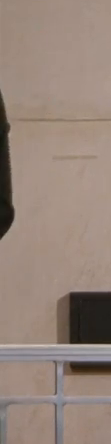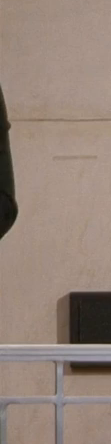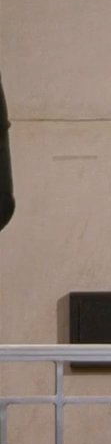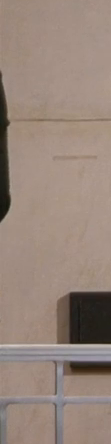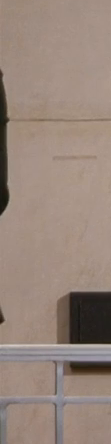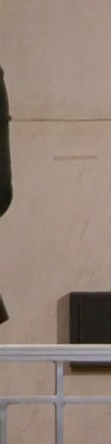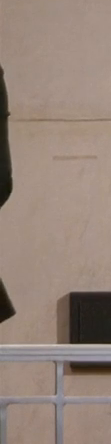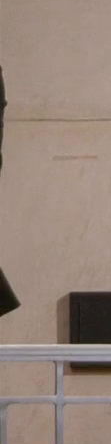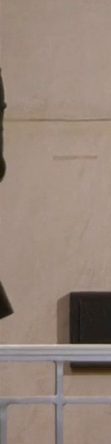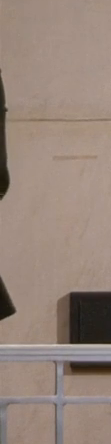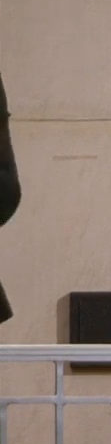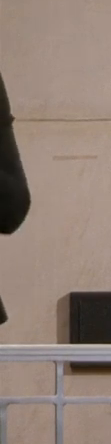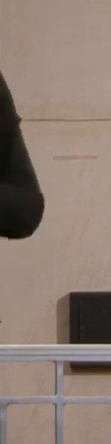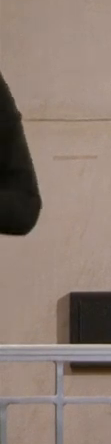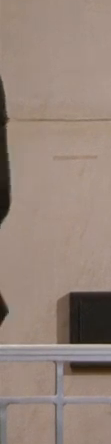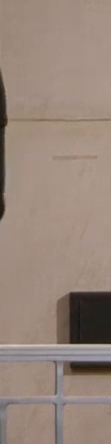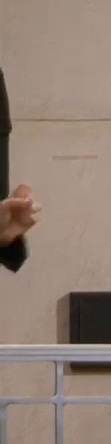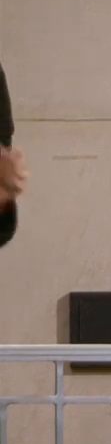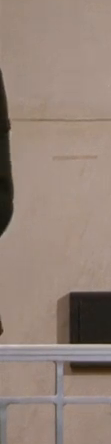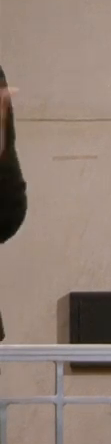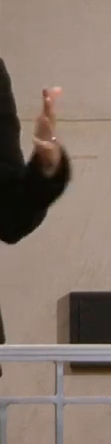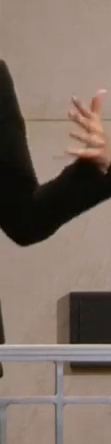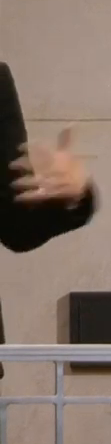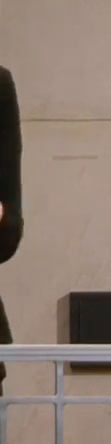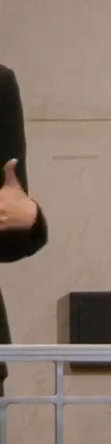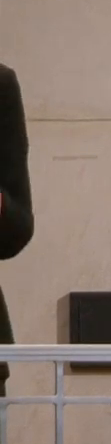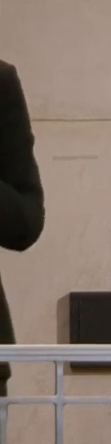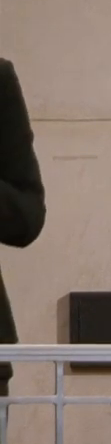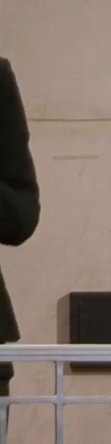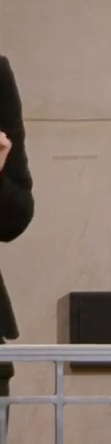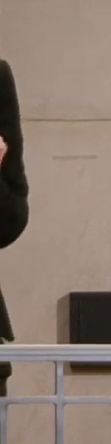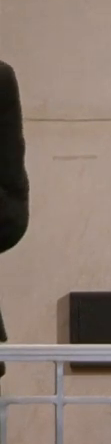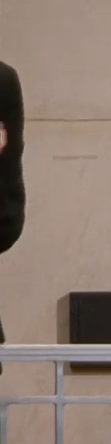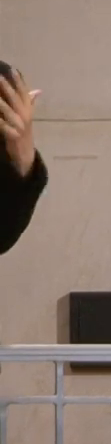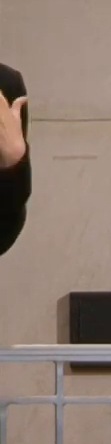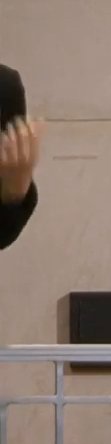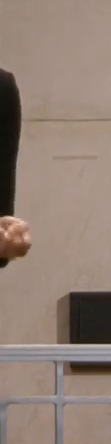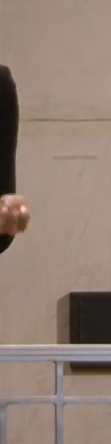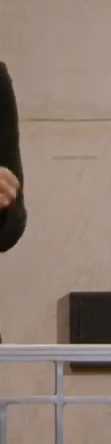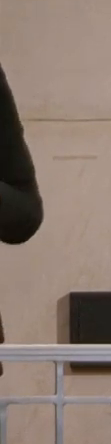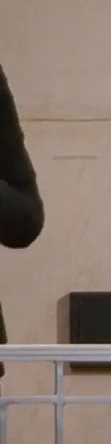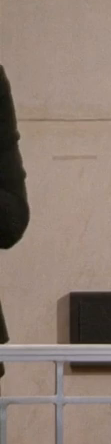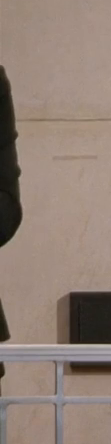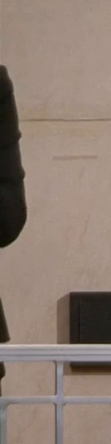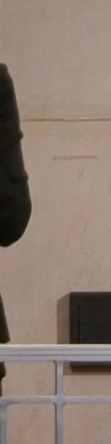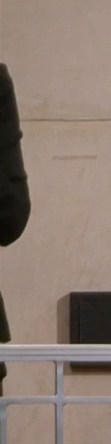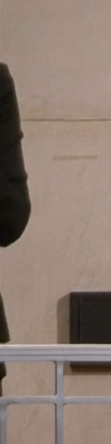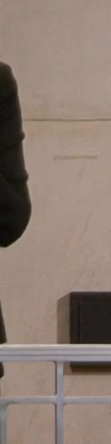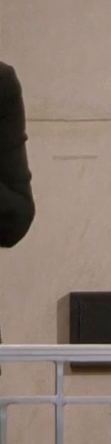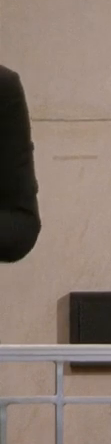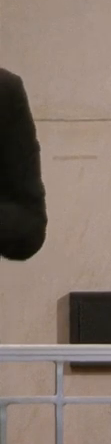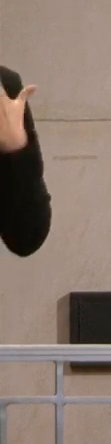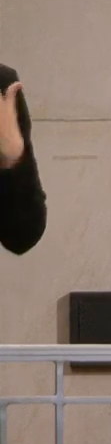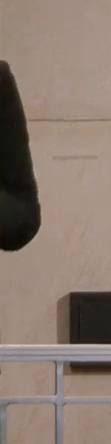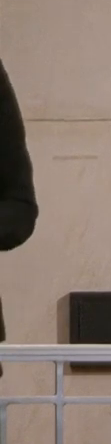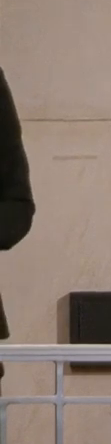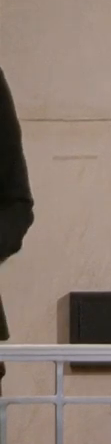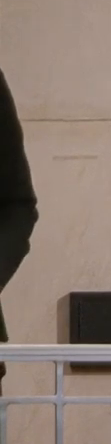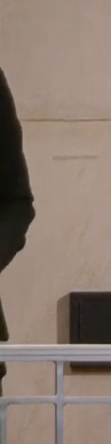to live freely and without fear, because it is your courage that truly inspires our